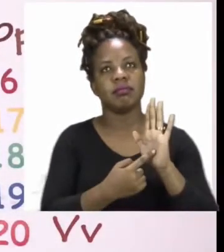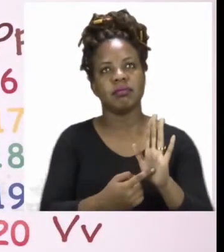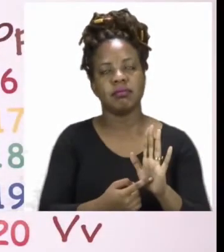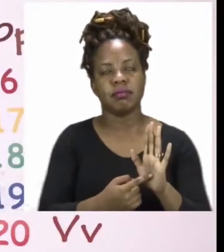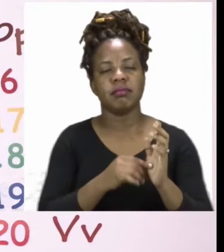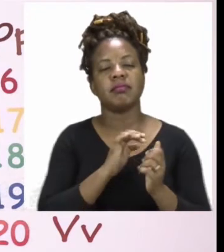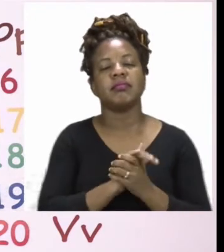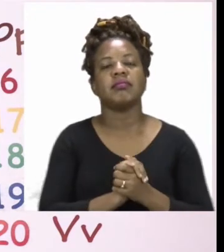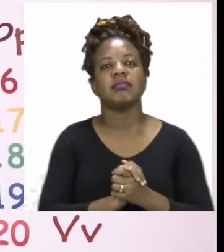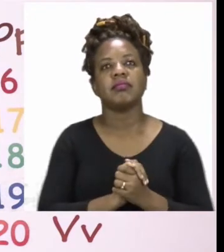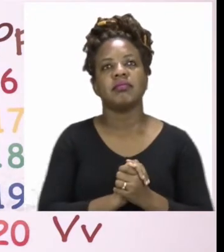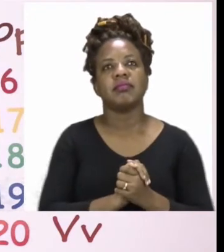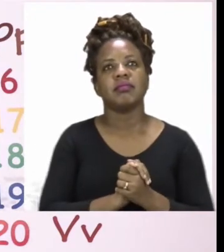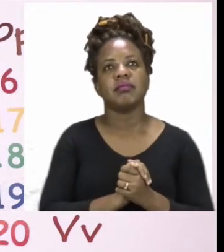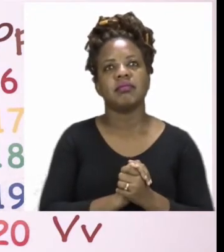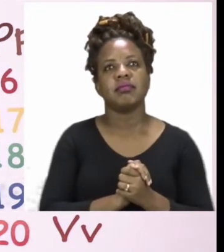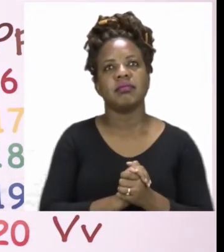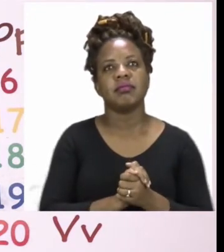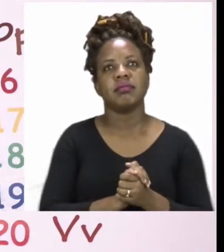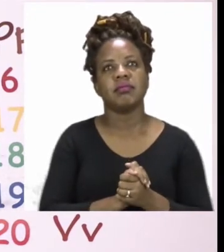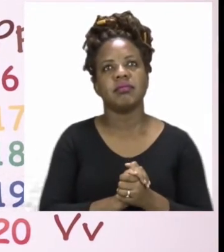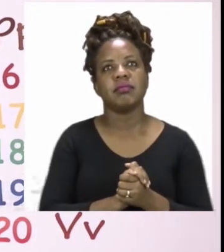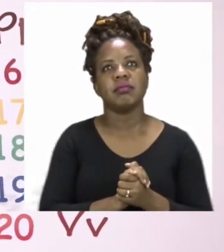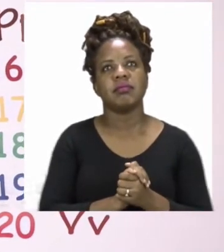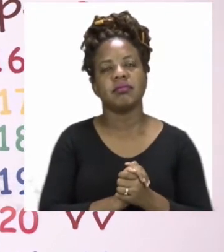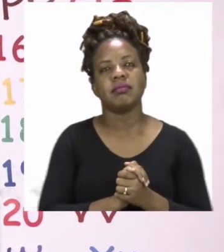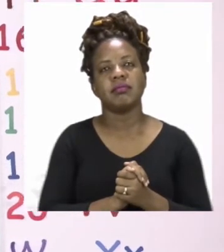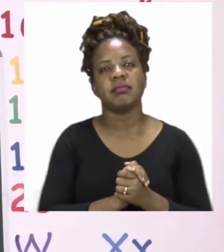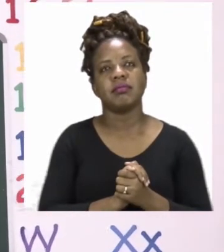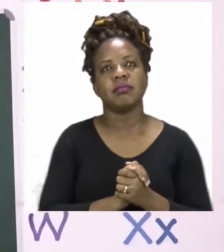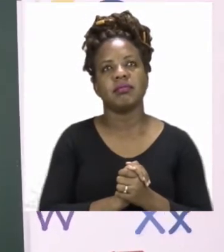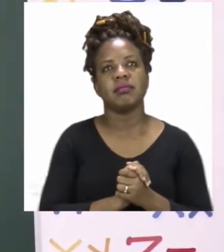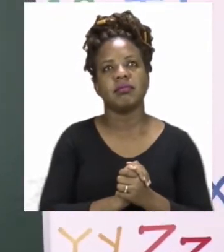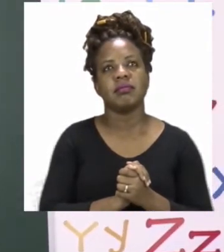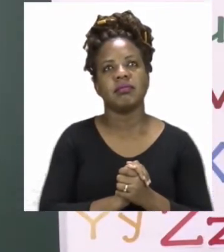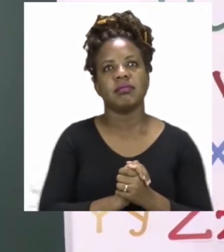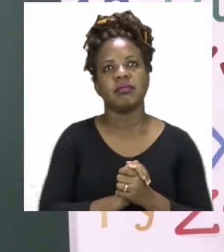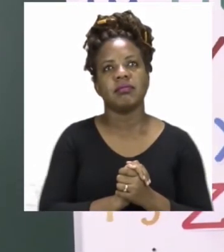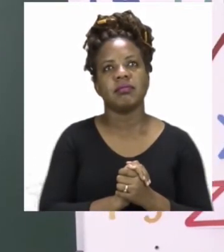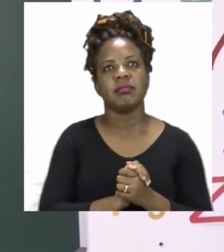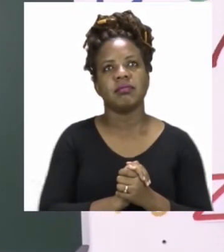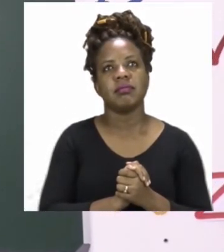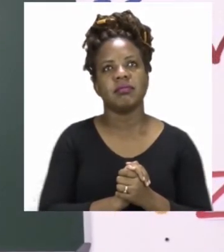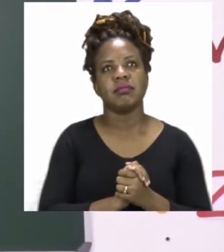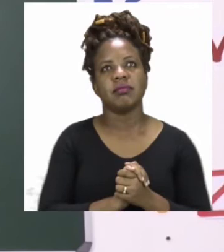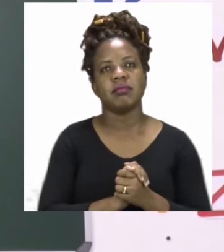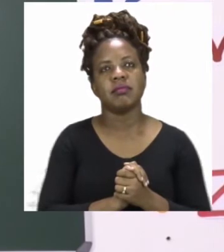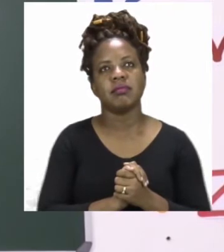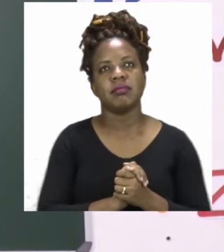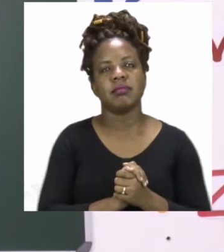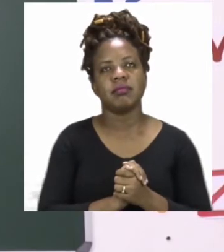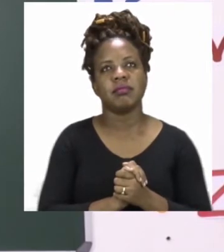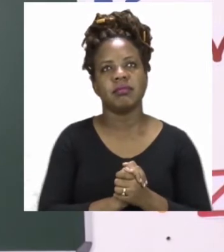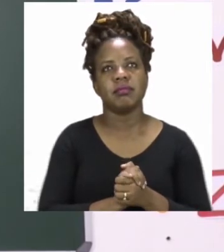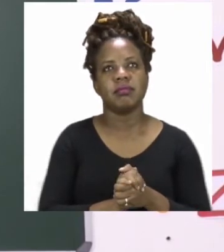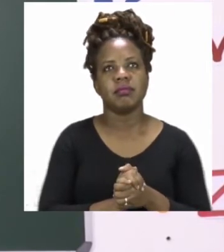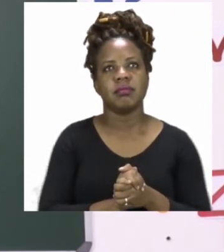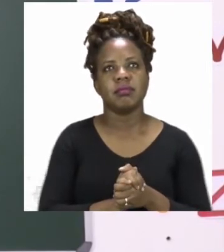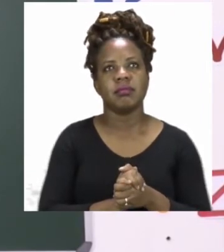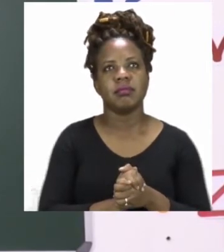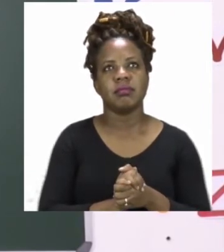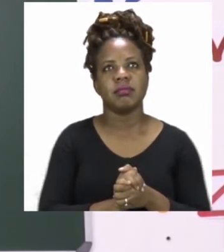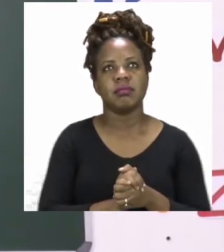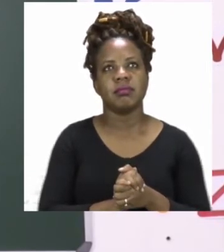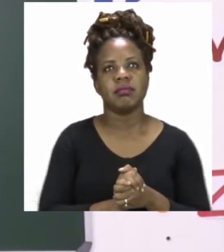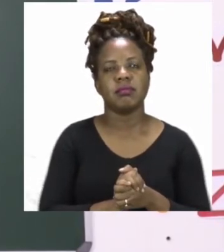we have the letter E and we have the letter W. And when E and